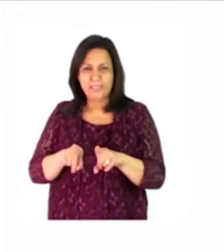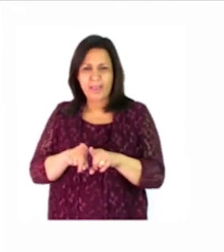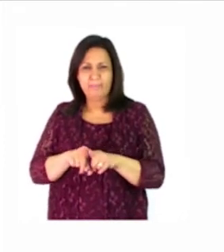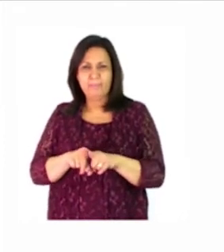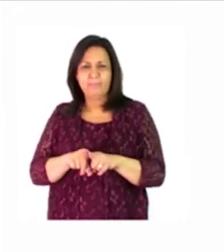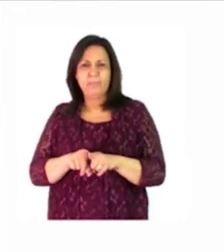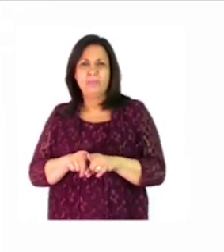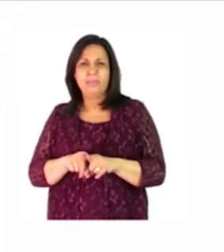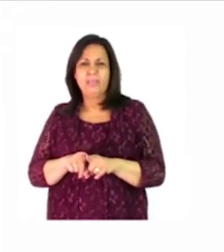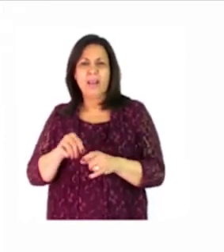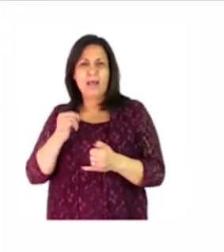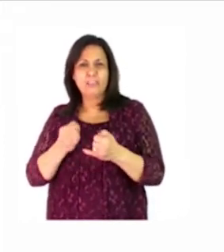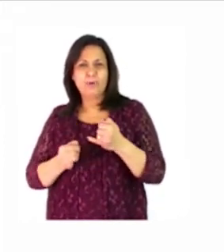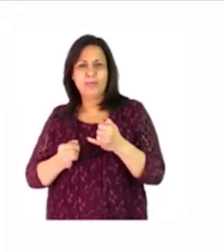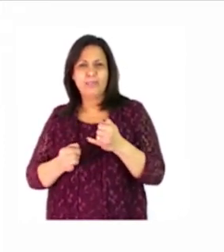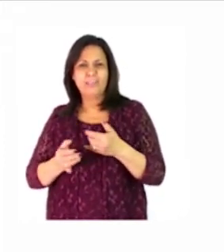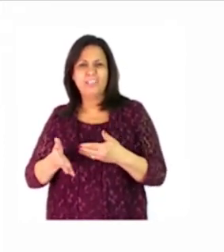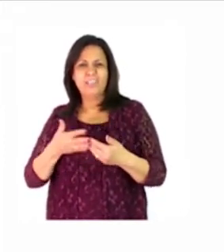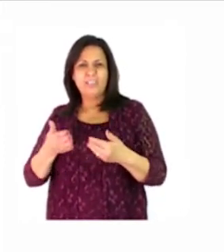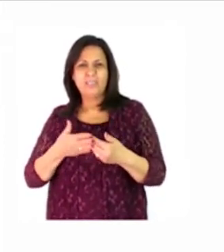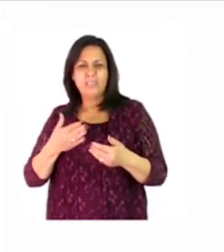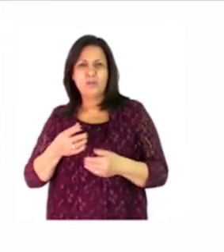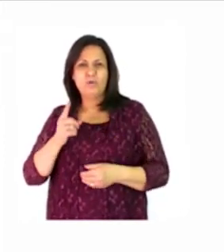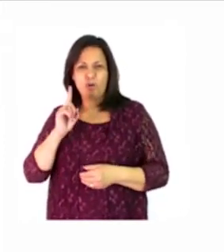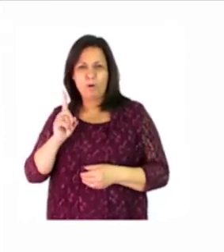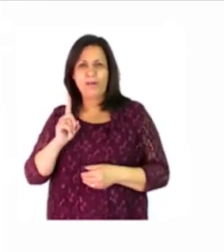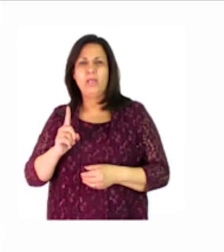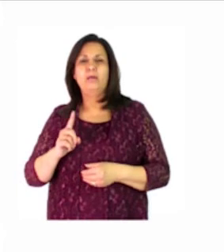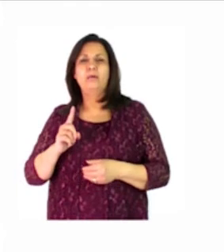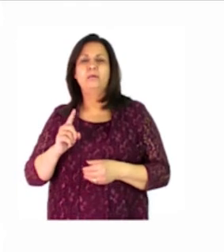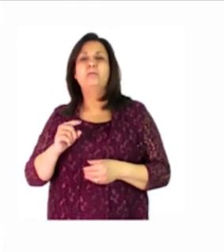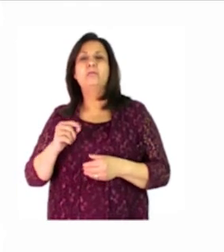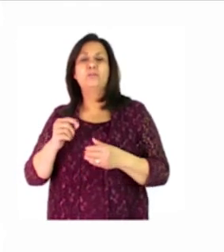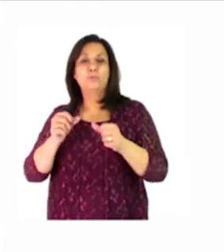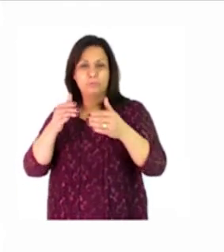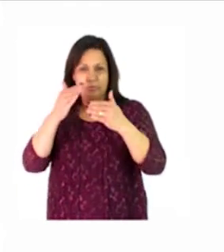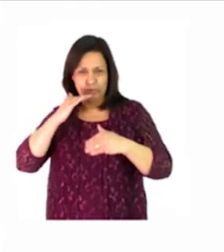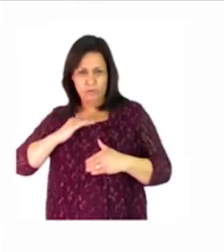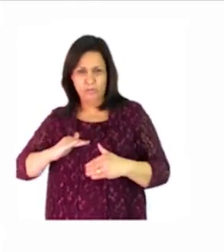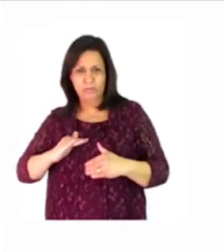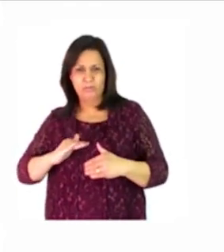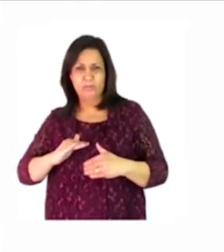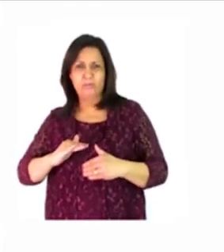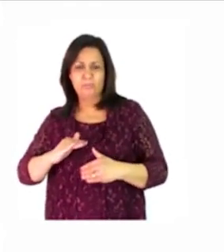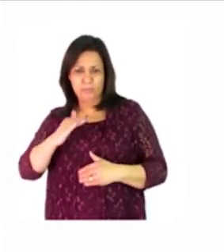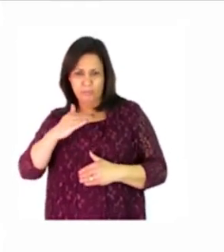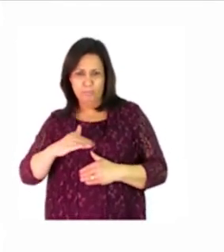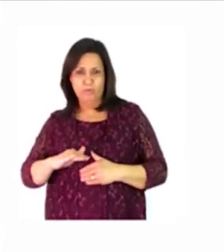is easy. You need to complete it on your own. Now let's look right at the